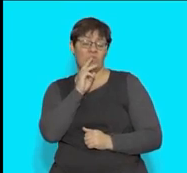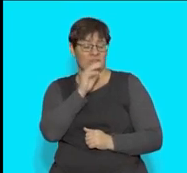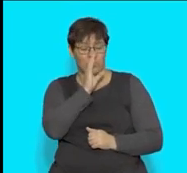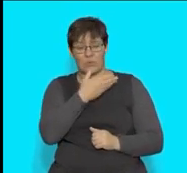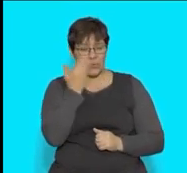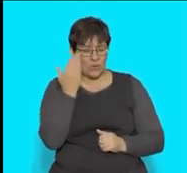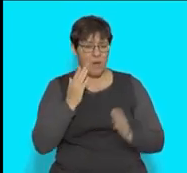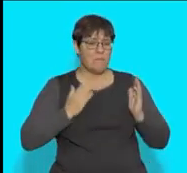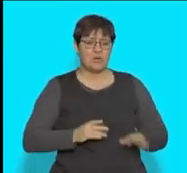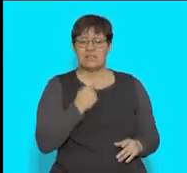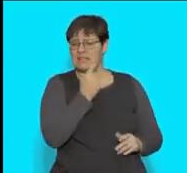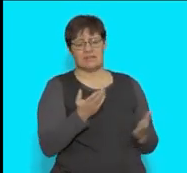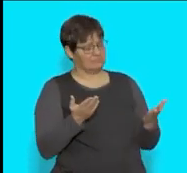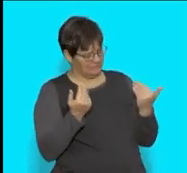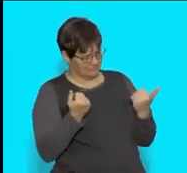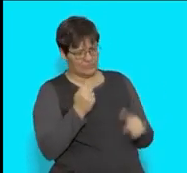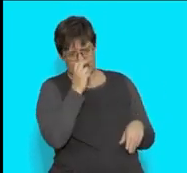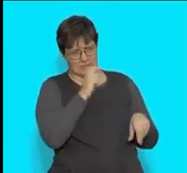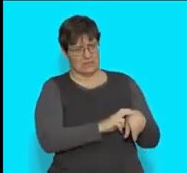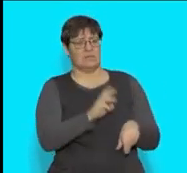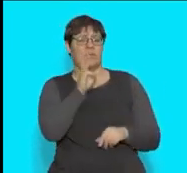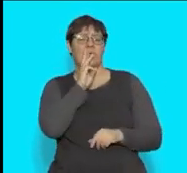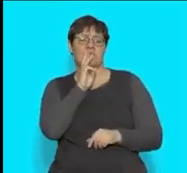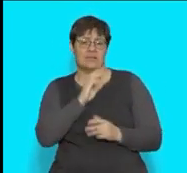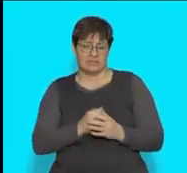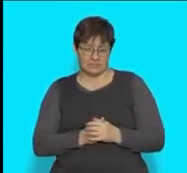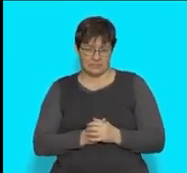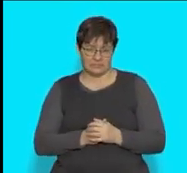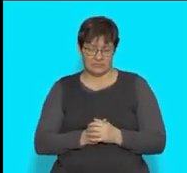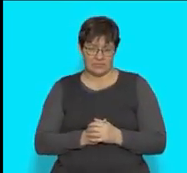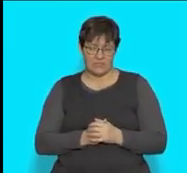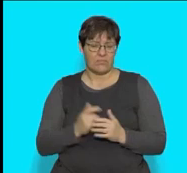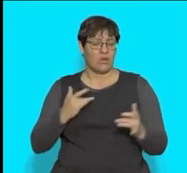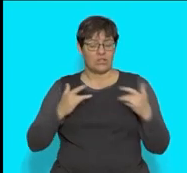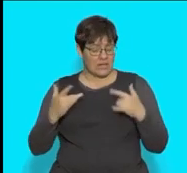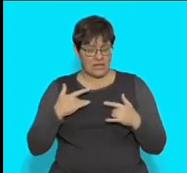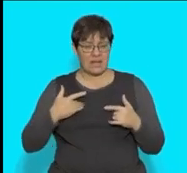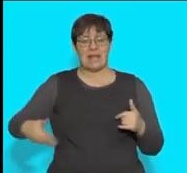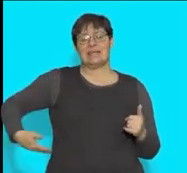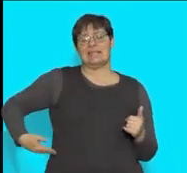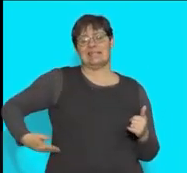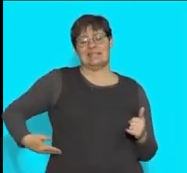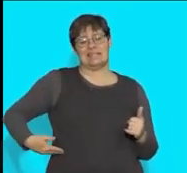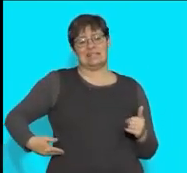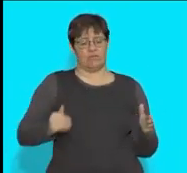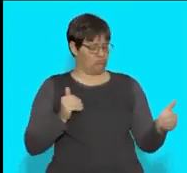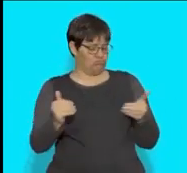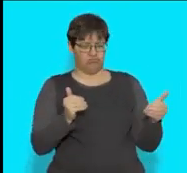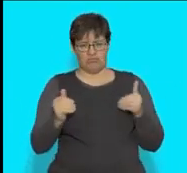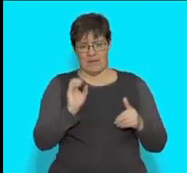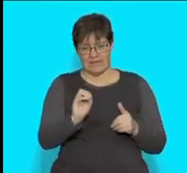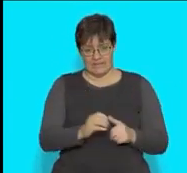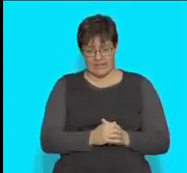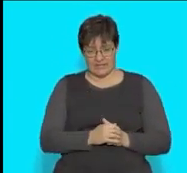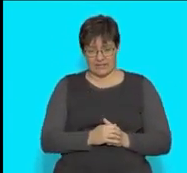and your body says, hey, dude, all right, you didn't have enough water, but don't worry, the kidneys have got it under